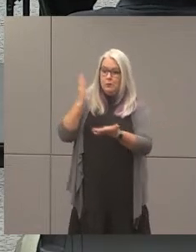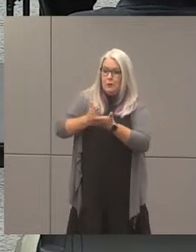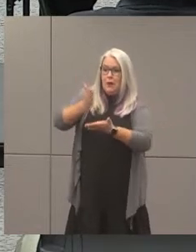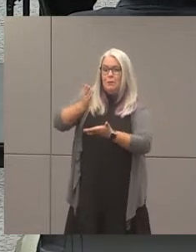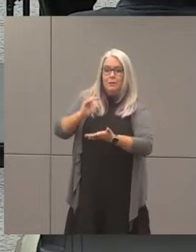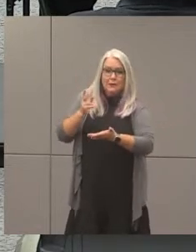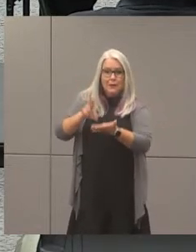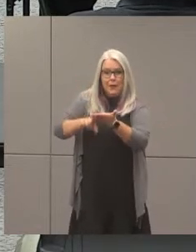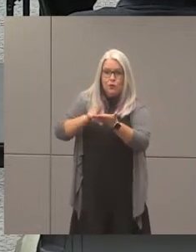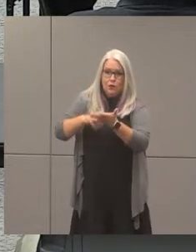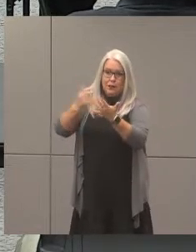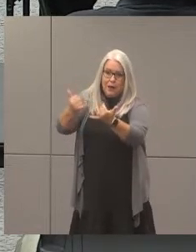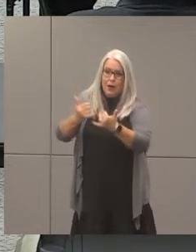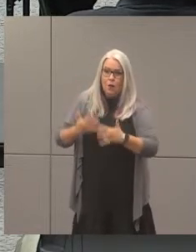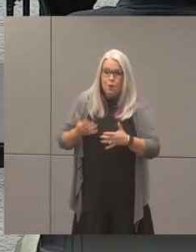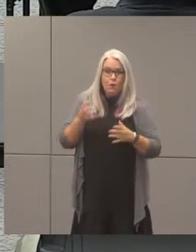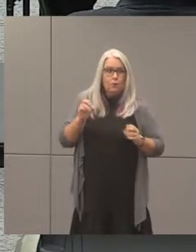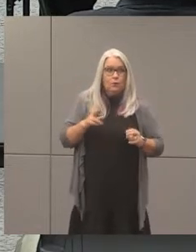now.